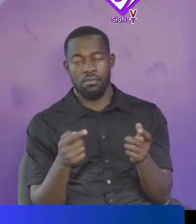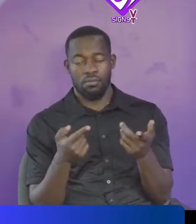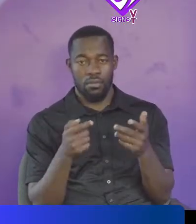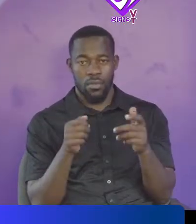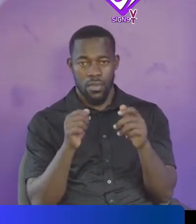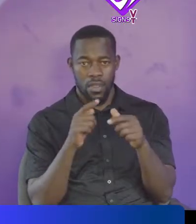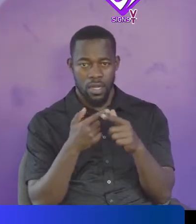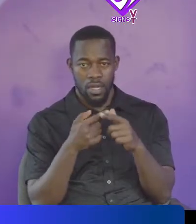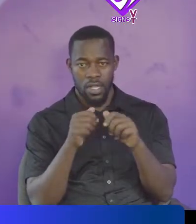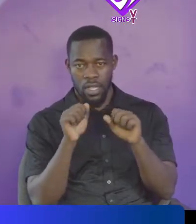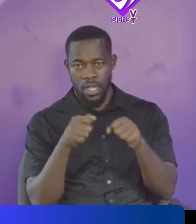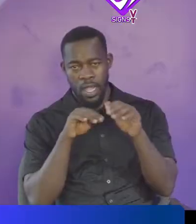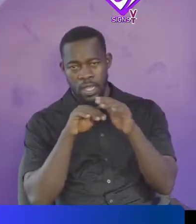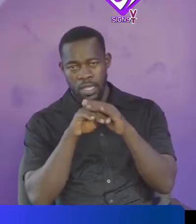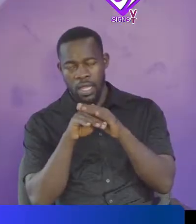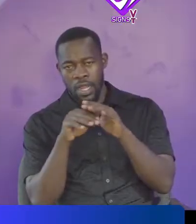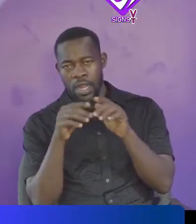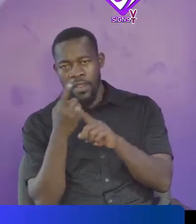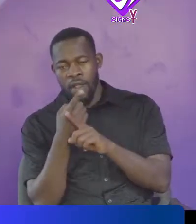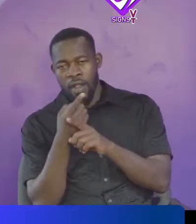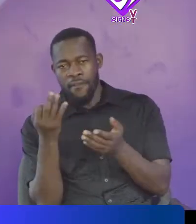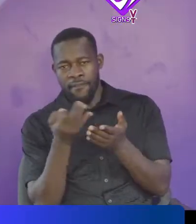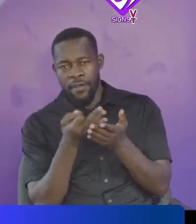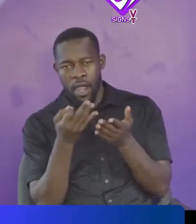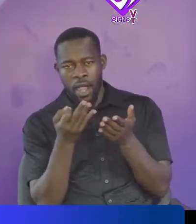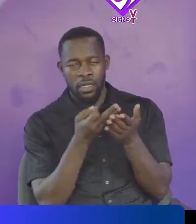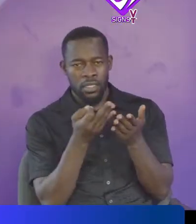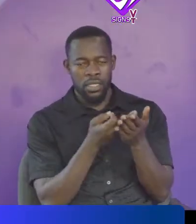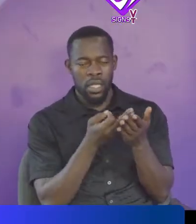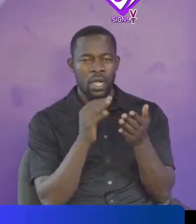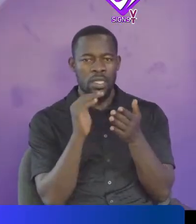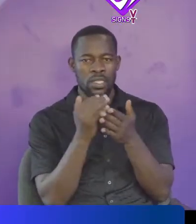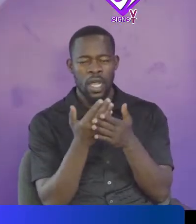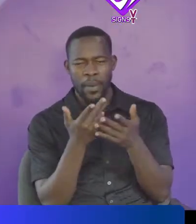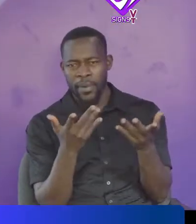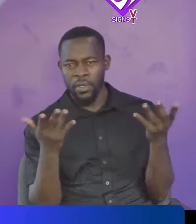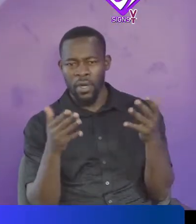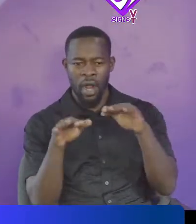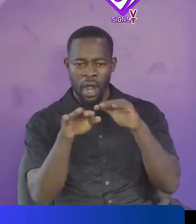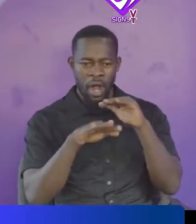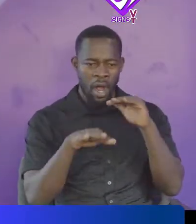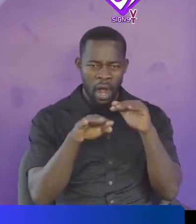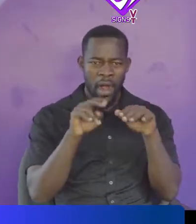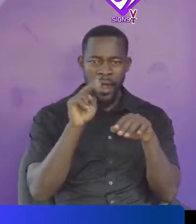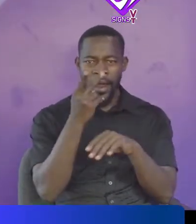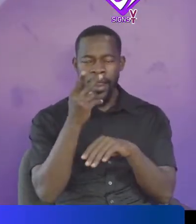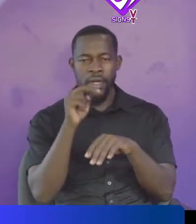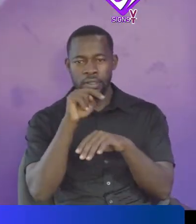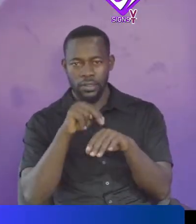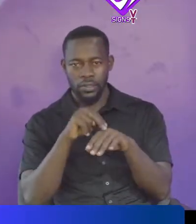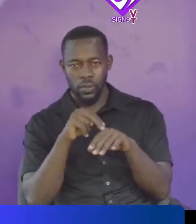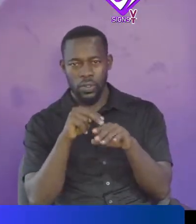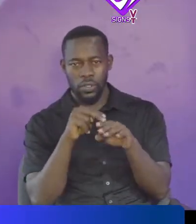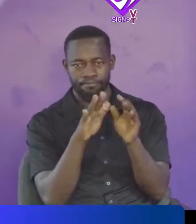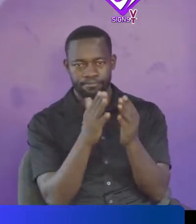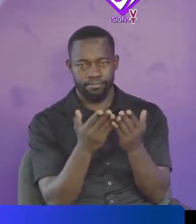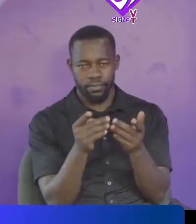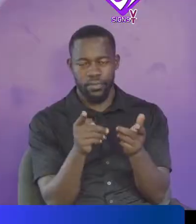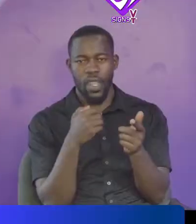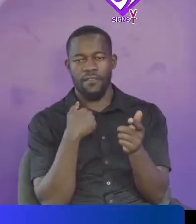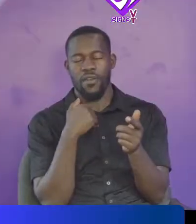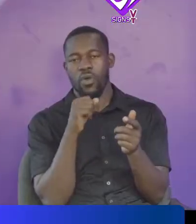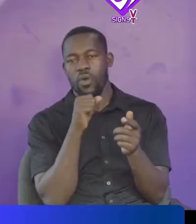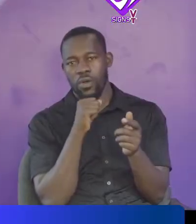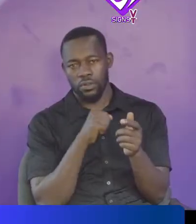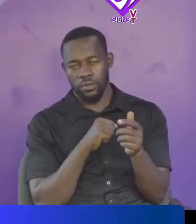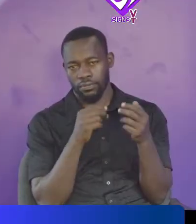like these files, like I was talking about. So some of the collections at the Kenya National Archives, including the oldest files. We are talking about